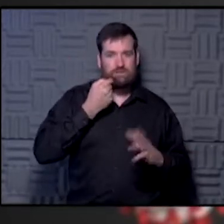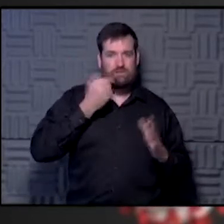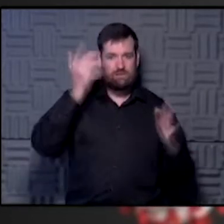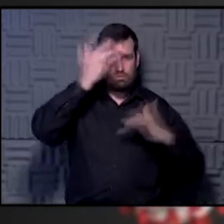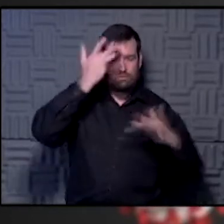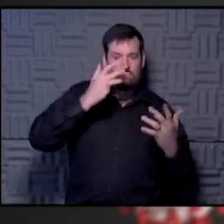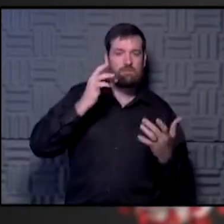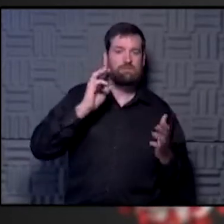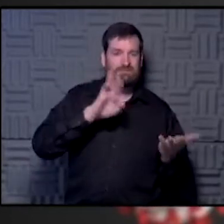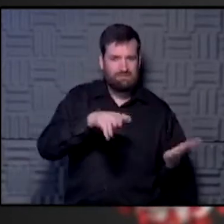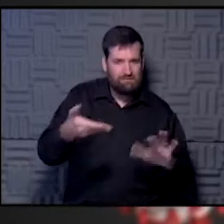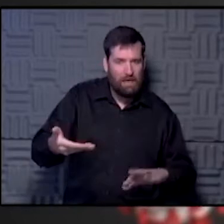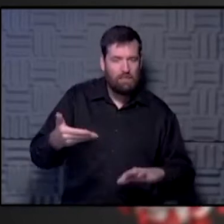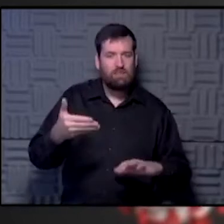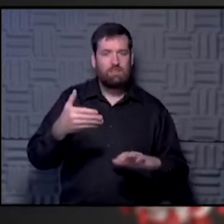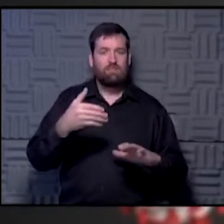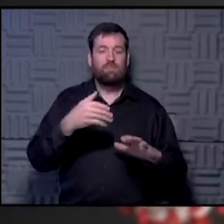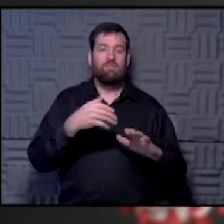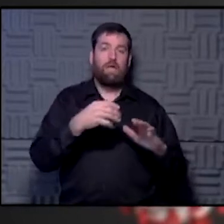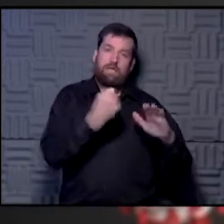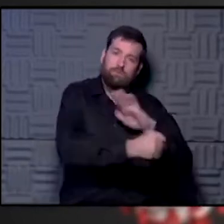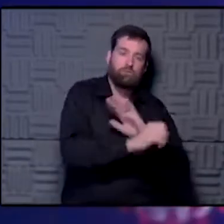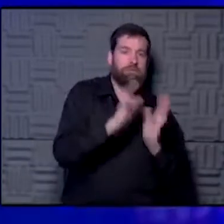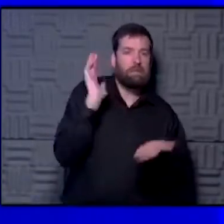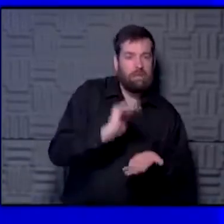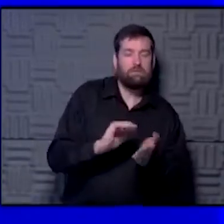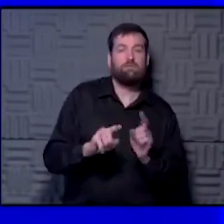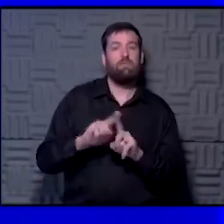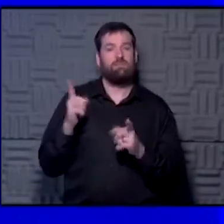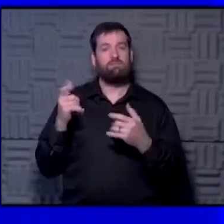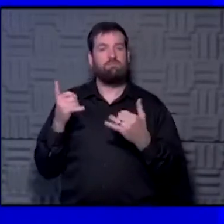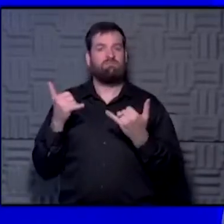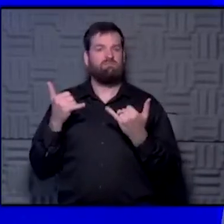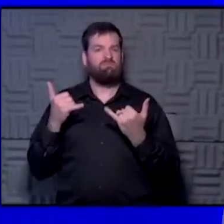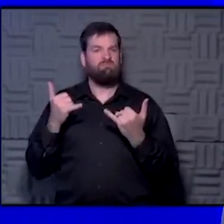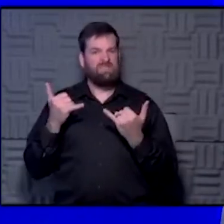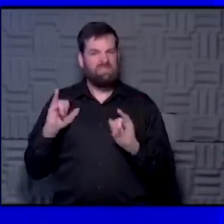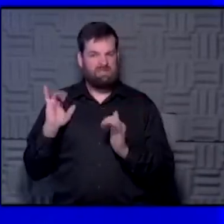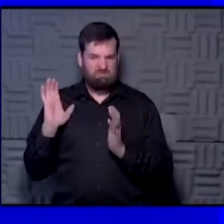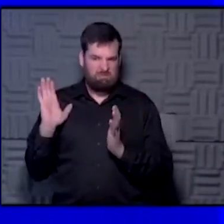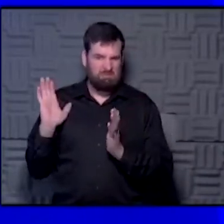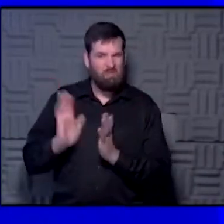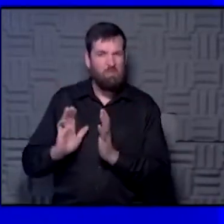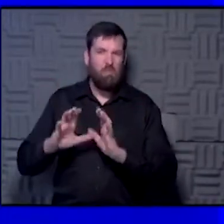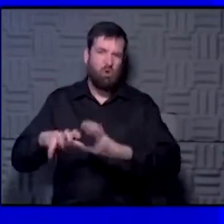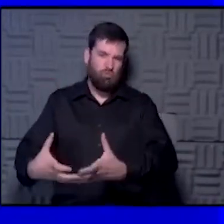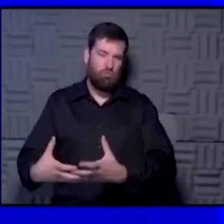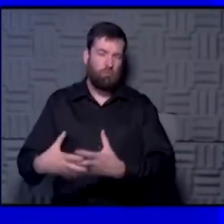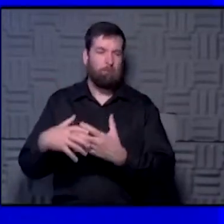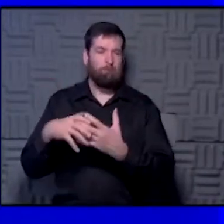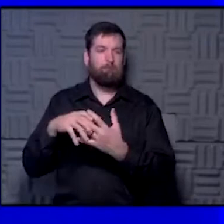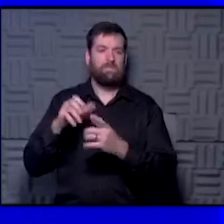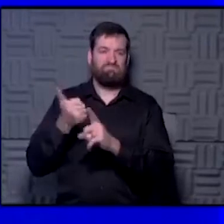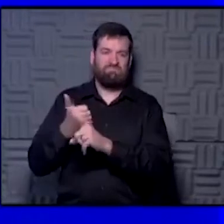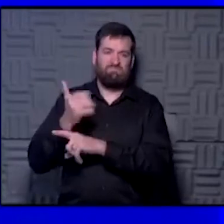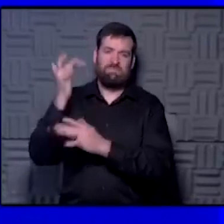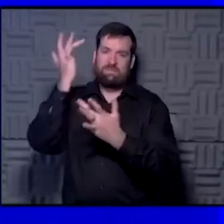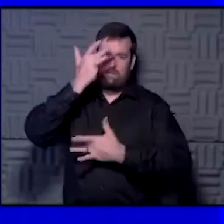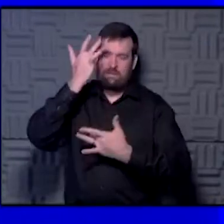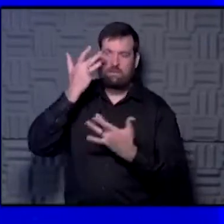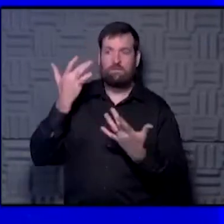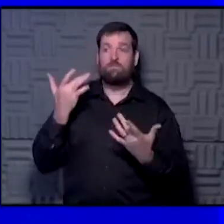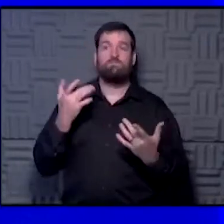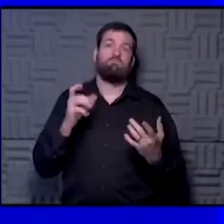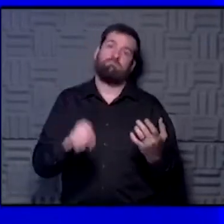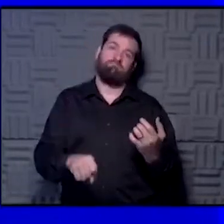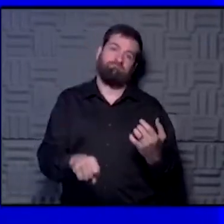and death, but they still are at risk. It's a very small population that goes to that in infected children. So